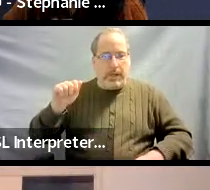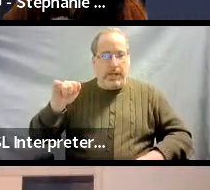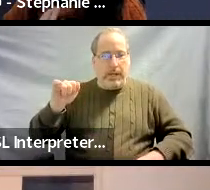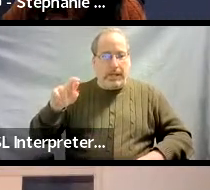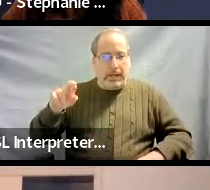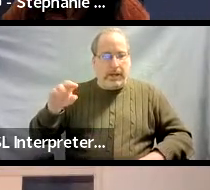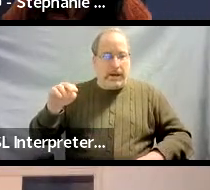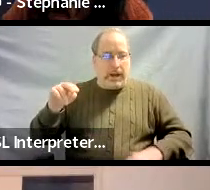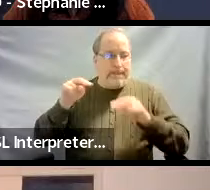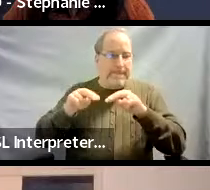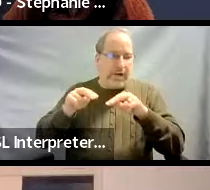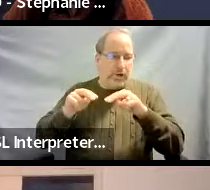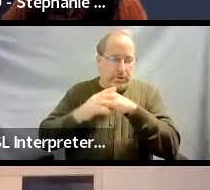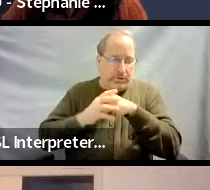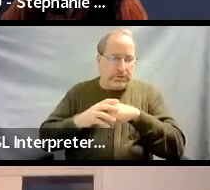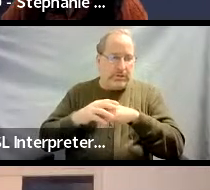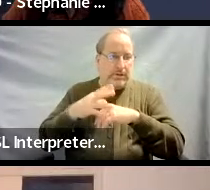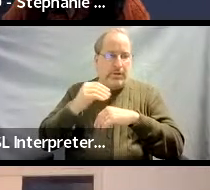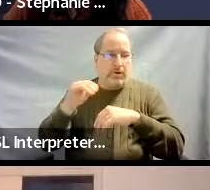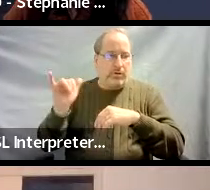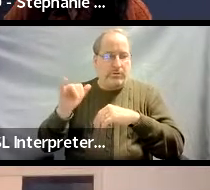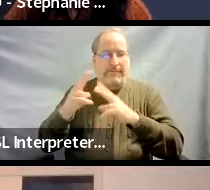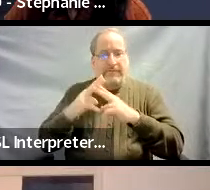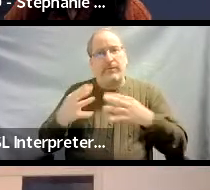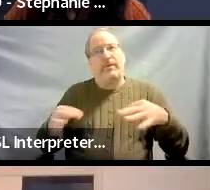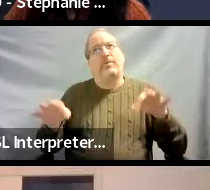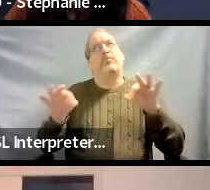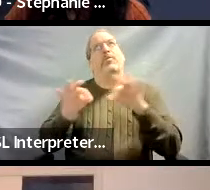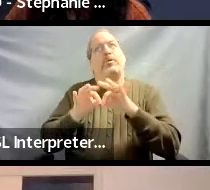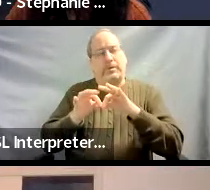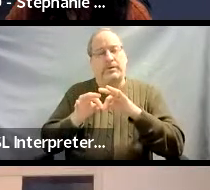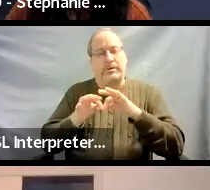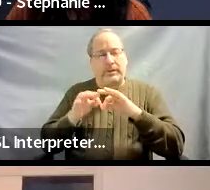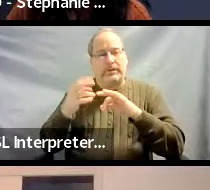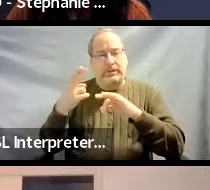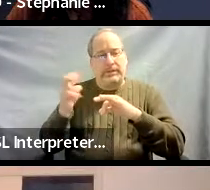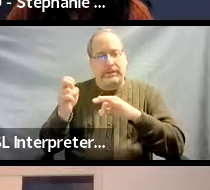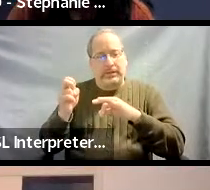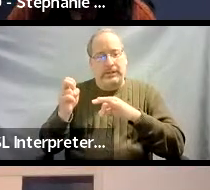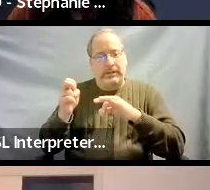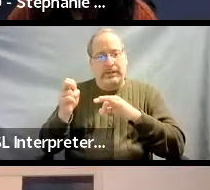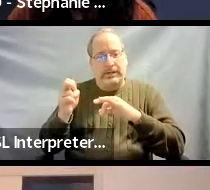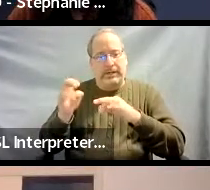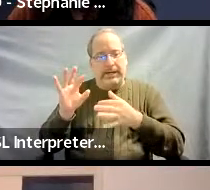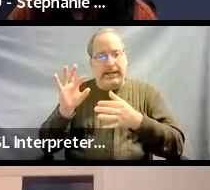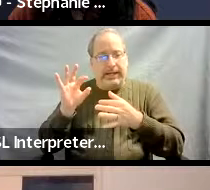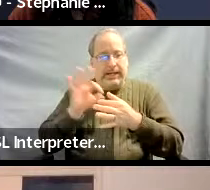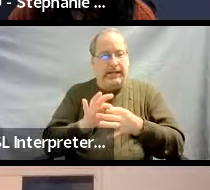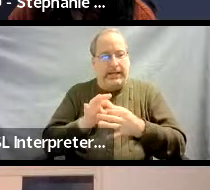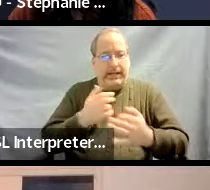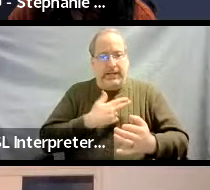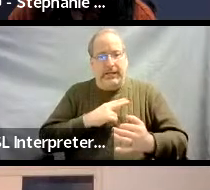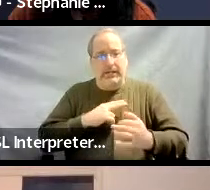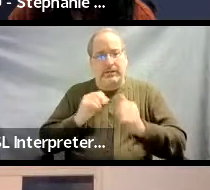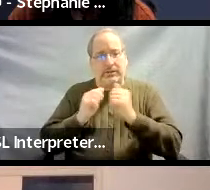the study. He also, very importantly, connected us with